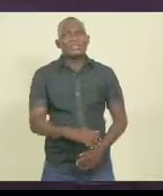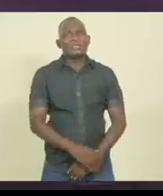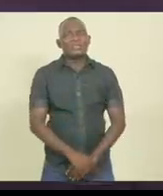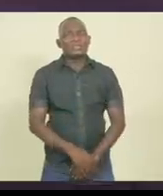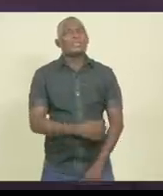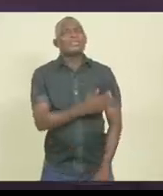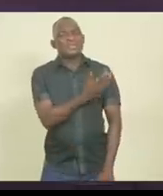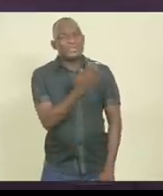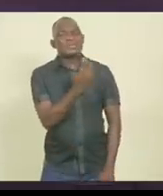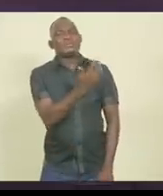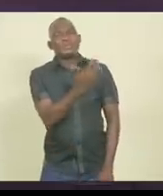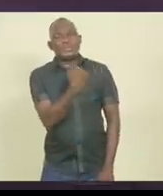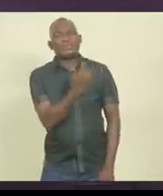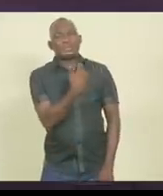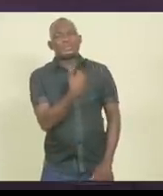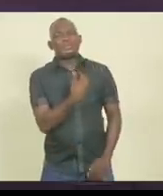Come right here.